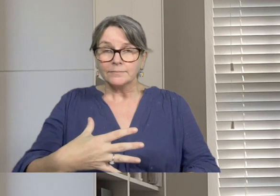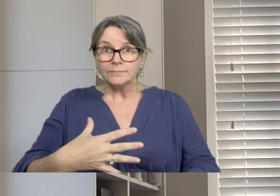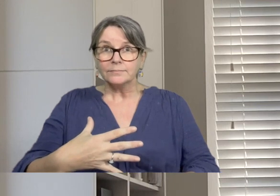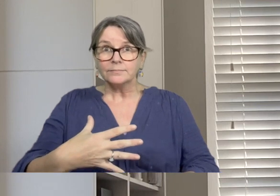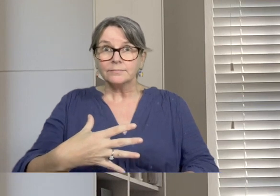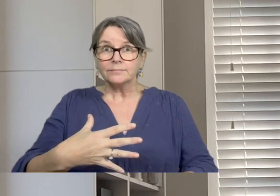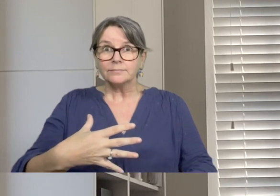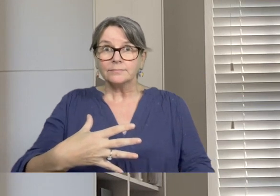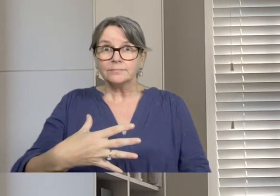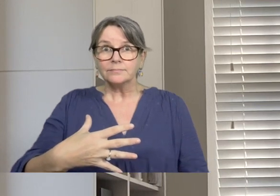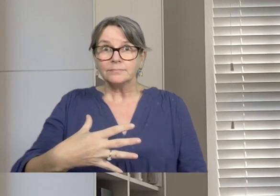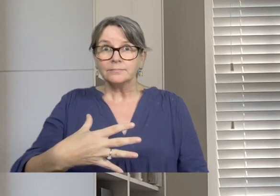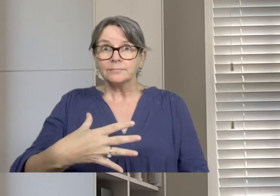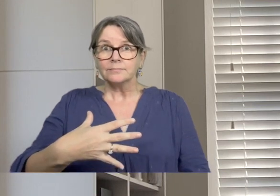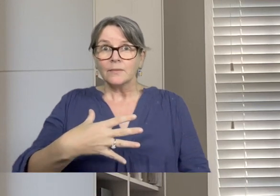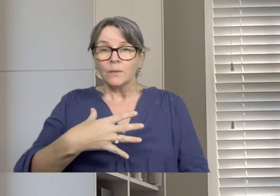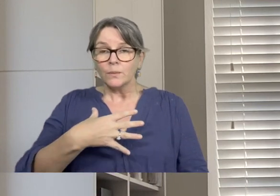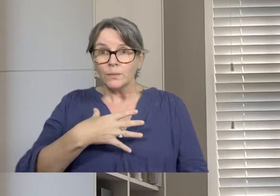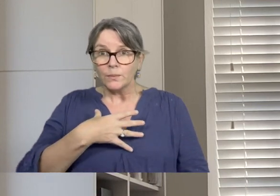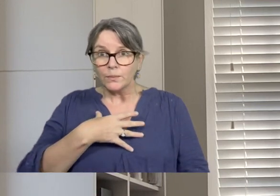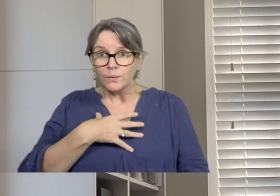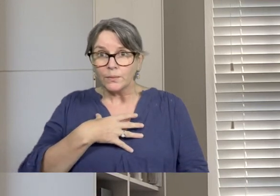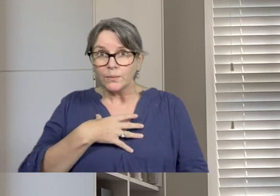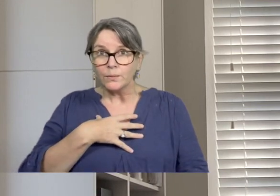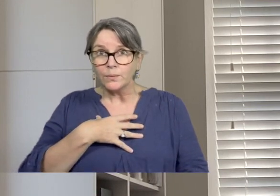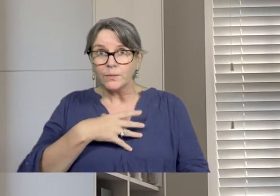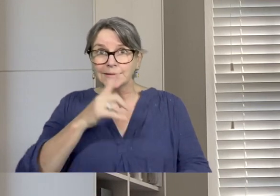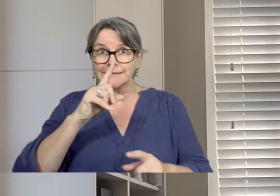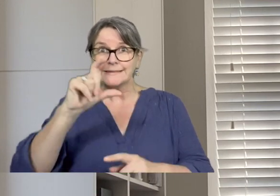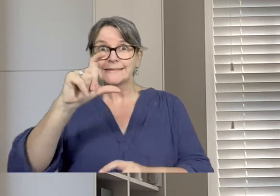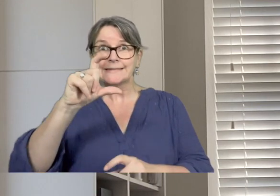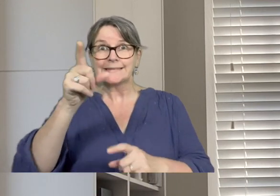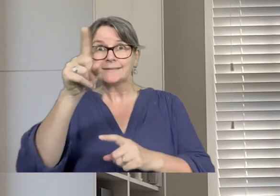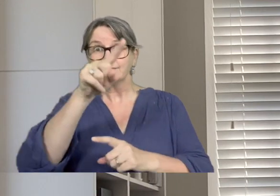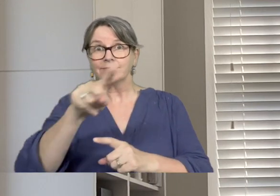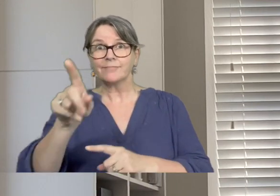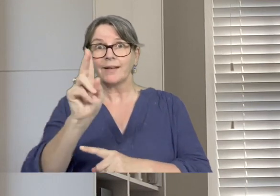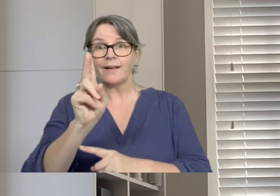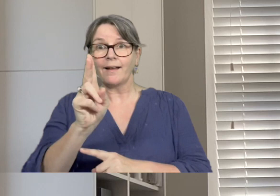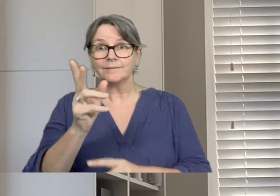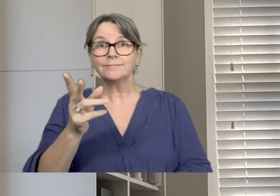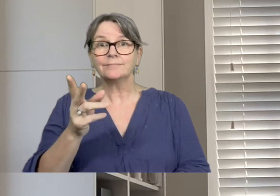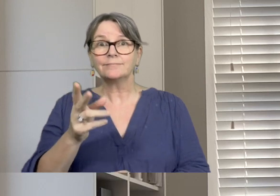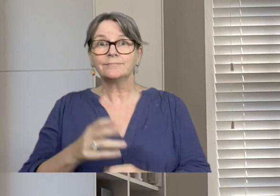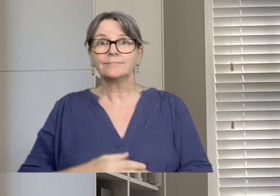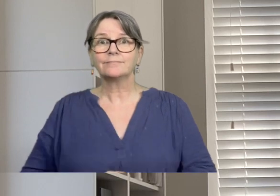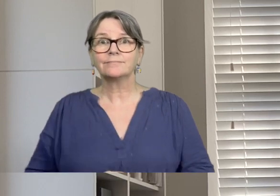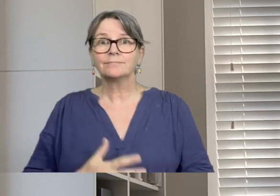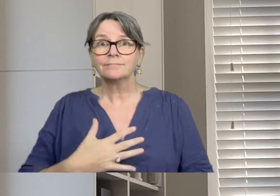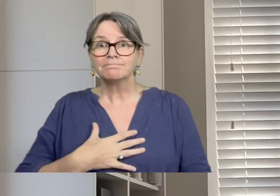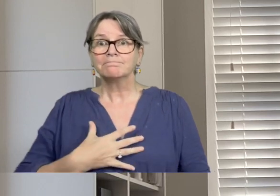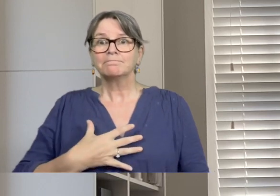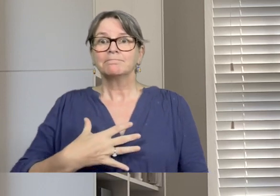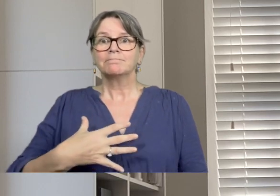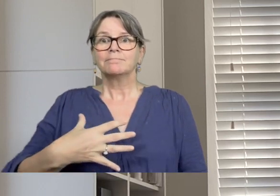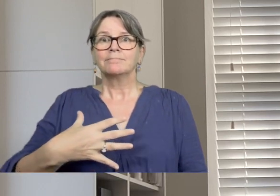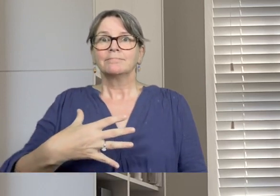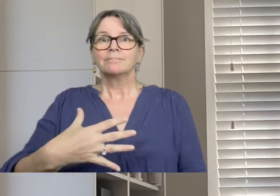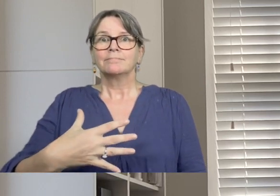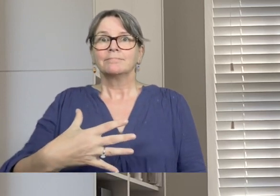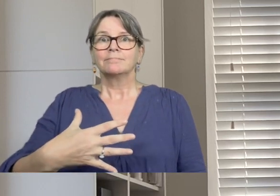Second stage, breath in. Breathe out, reach over. We're going to go in.